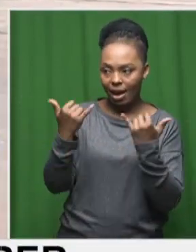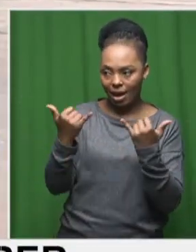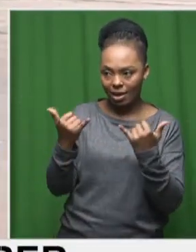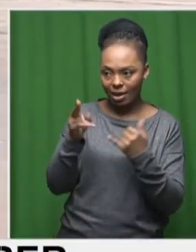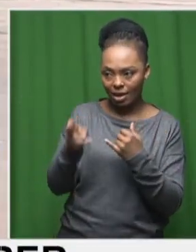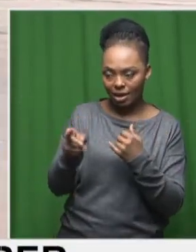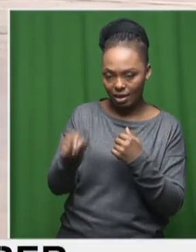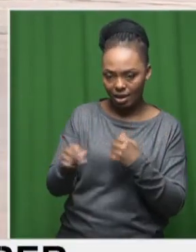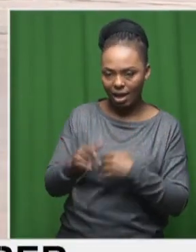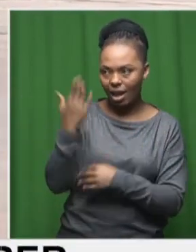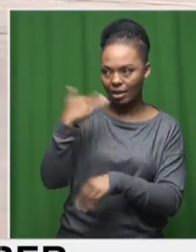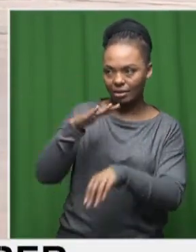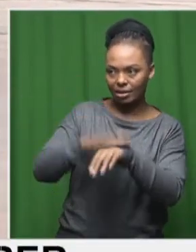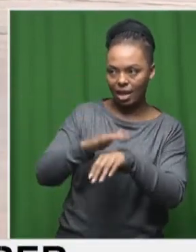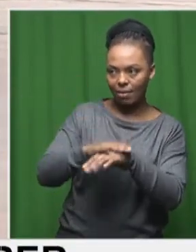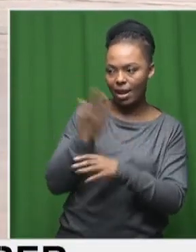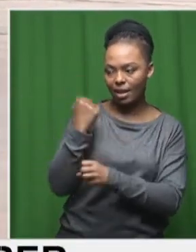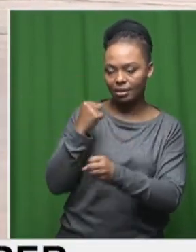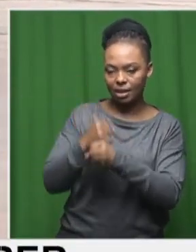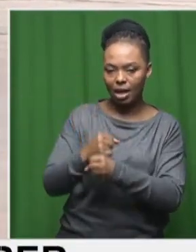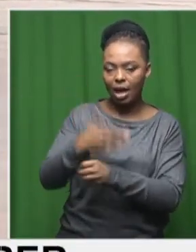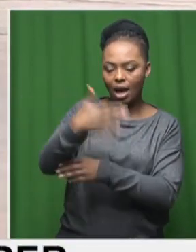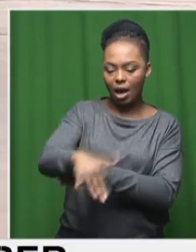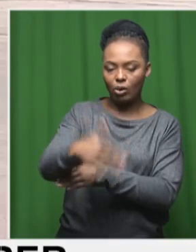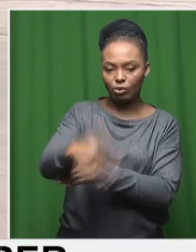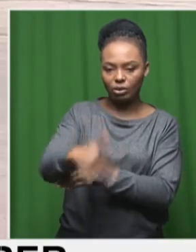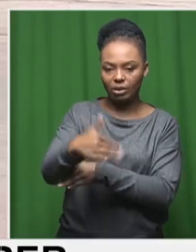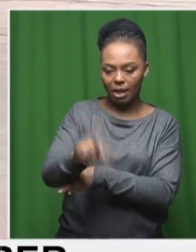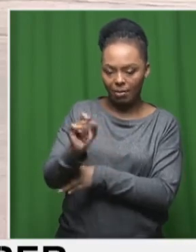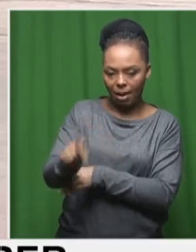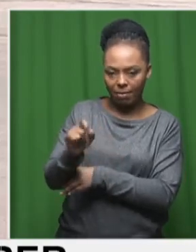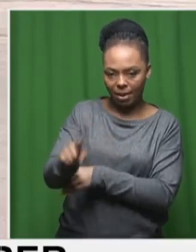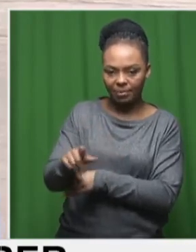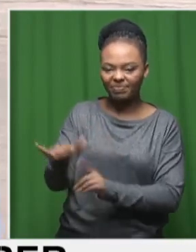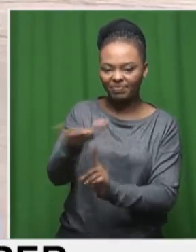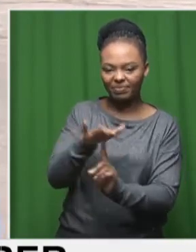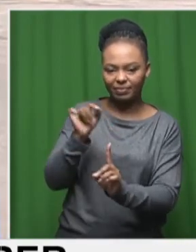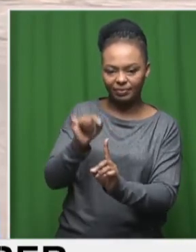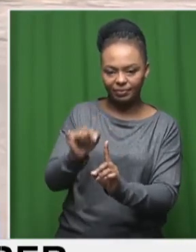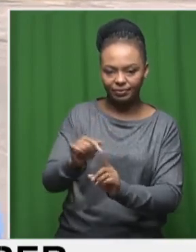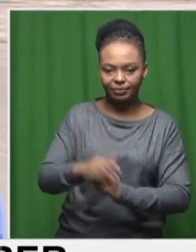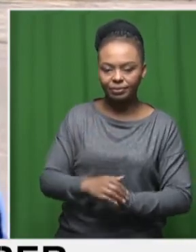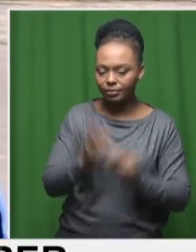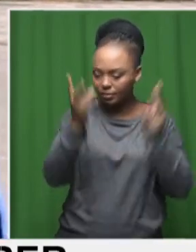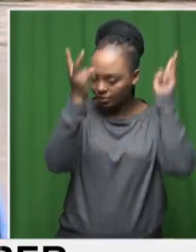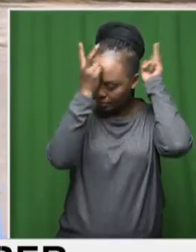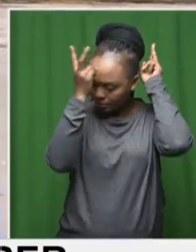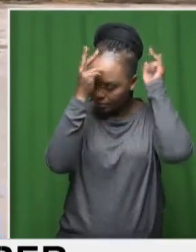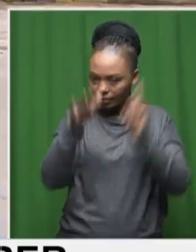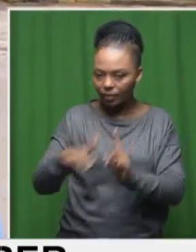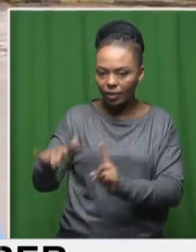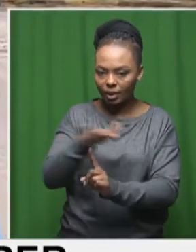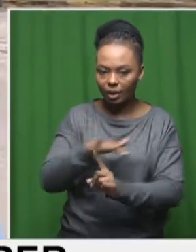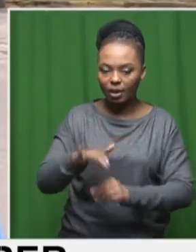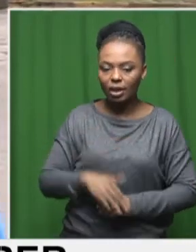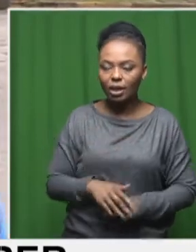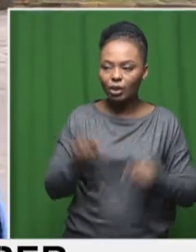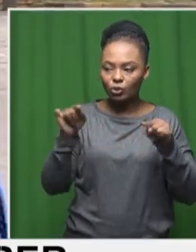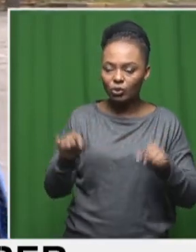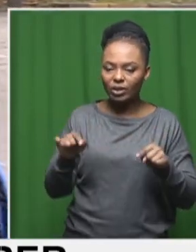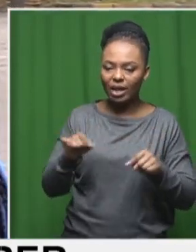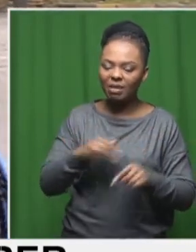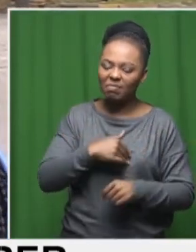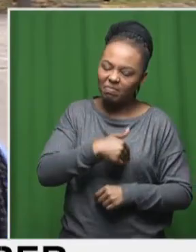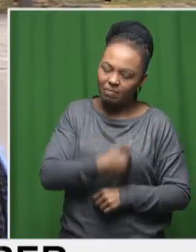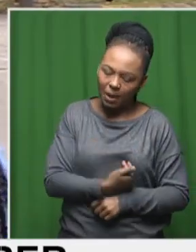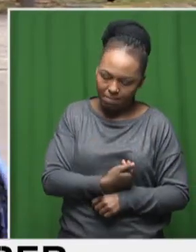saw you was last year outside this very facility. Today, again, those wounds open up